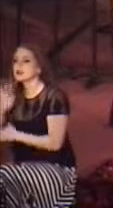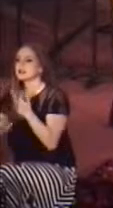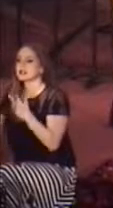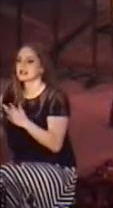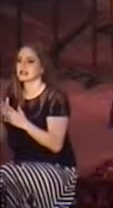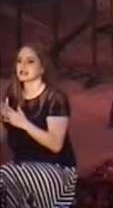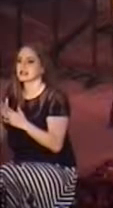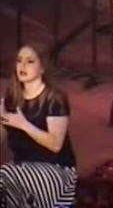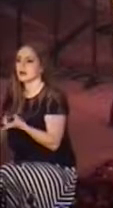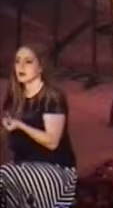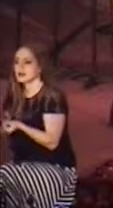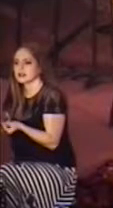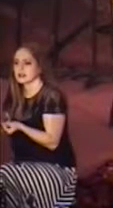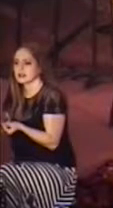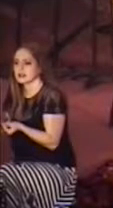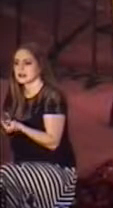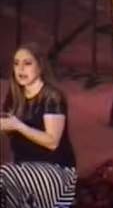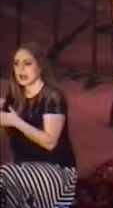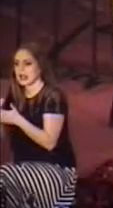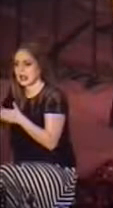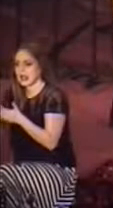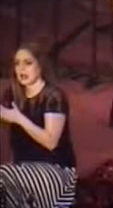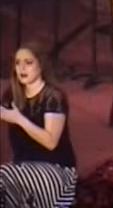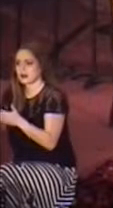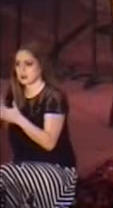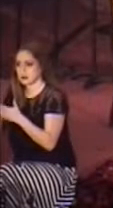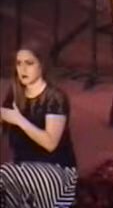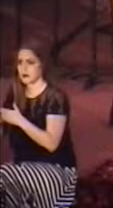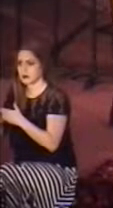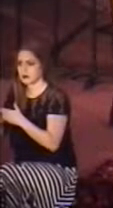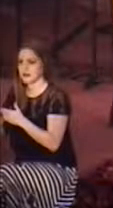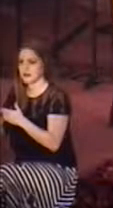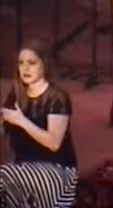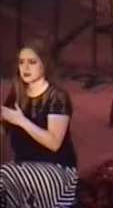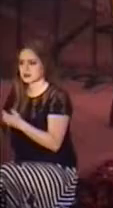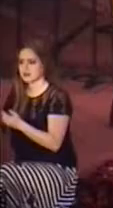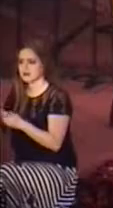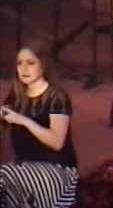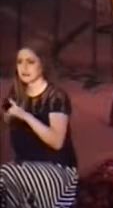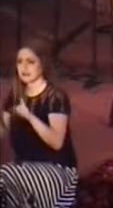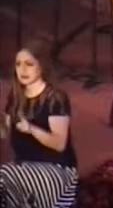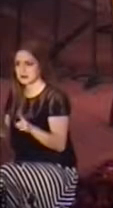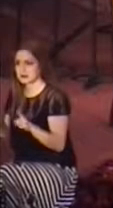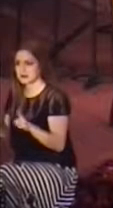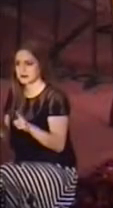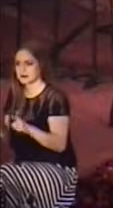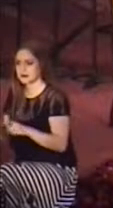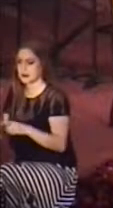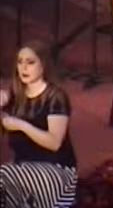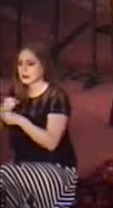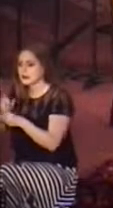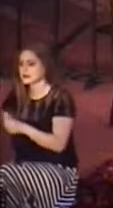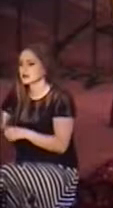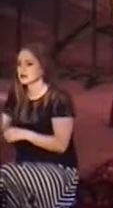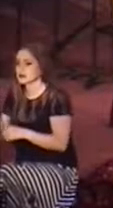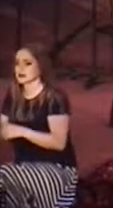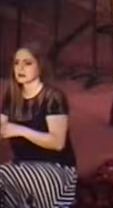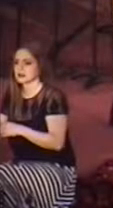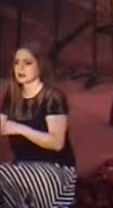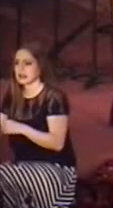what he did after he was born that made the difference, that makes Christmas the lights, the giving, the